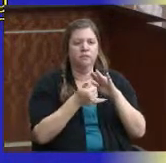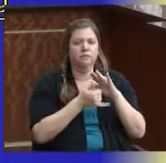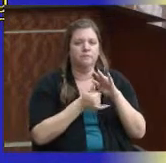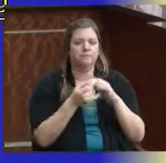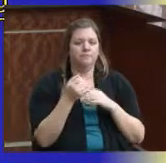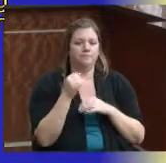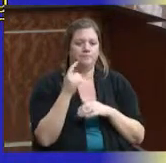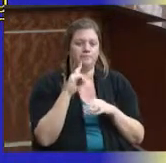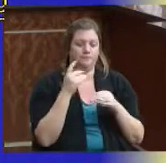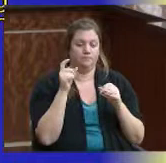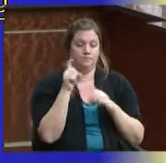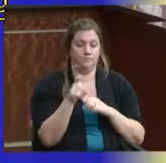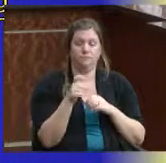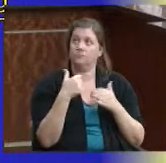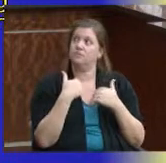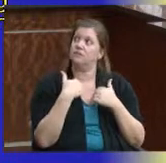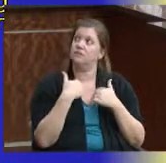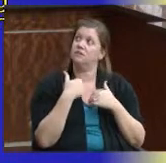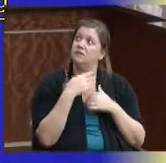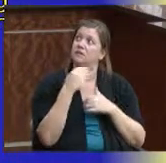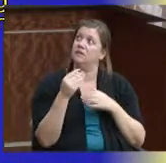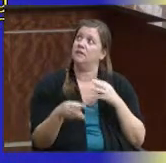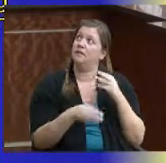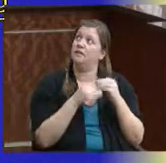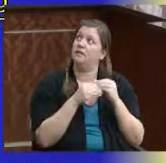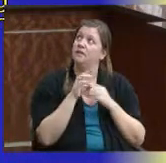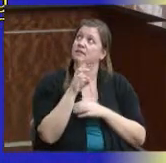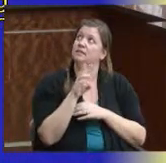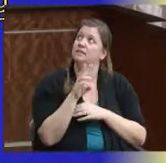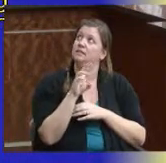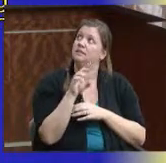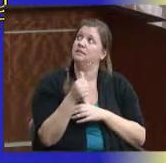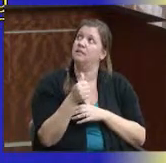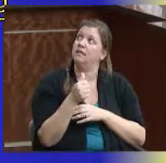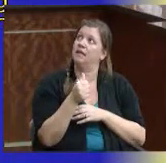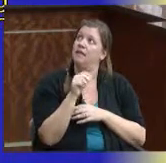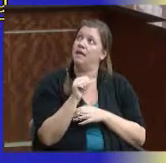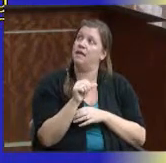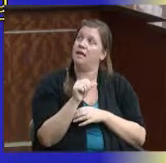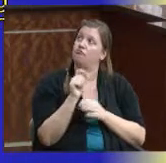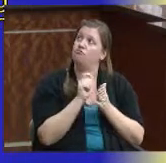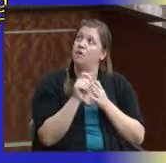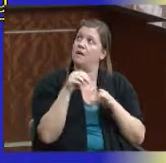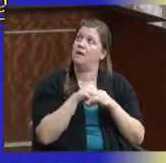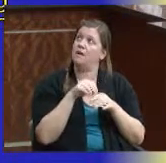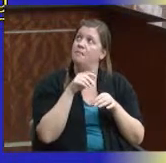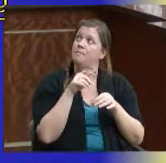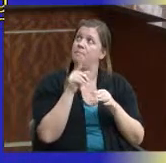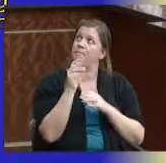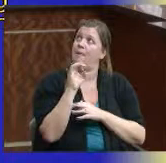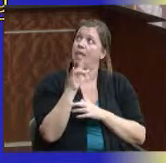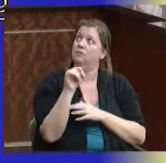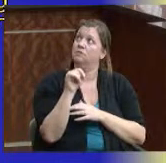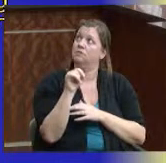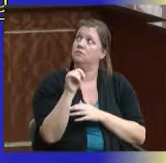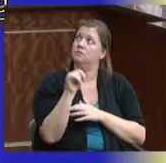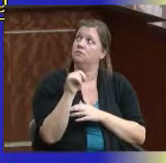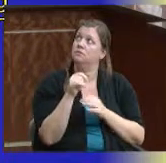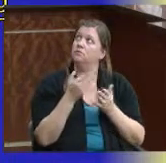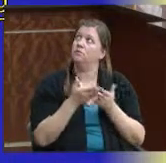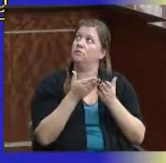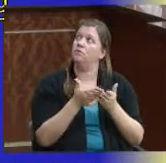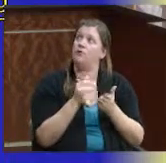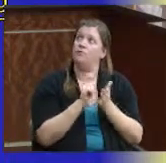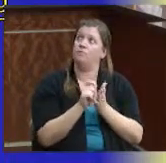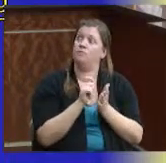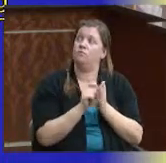runoff elections shall be held, adding 610A, Write-in Ballots, providing that write-in ballots